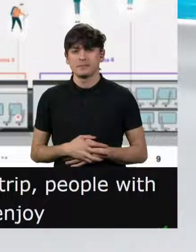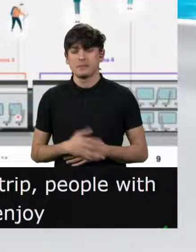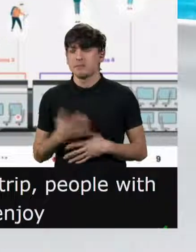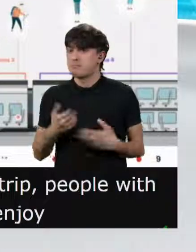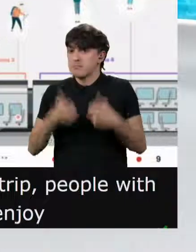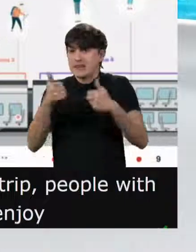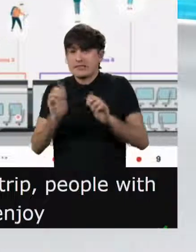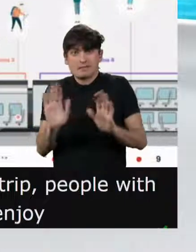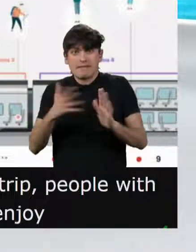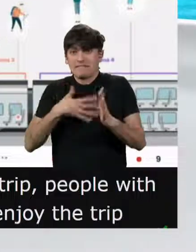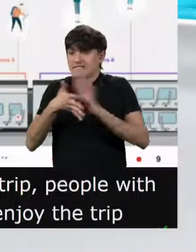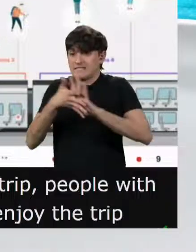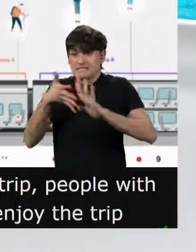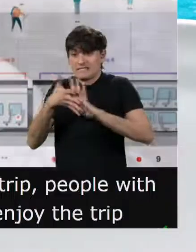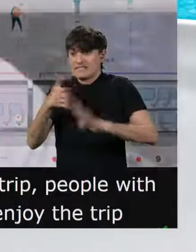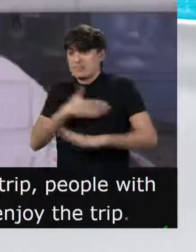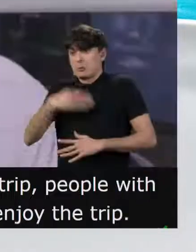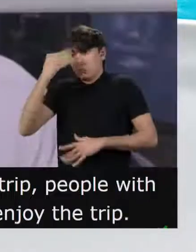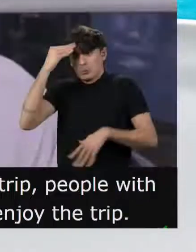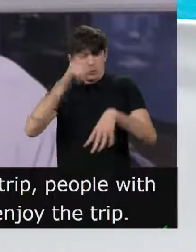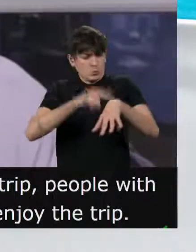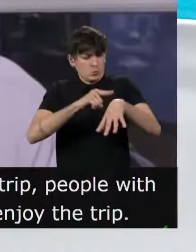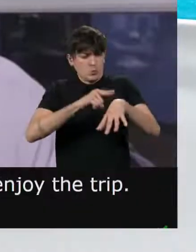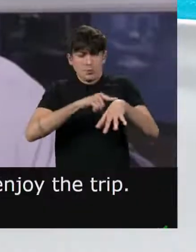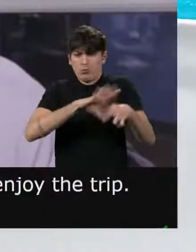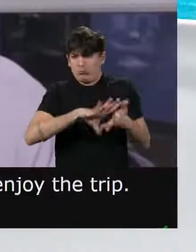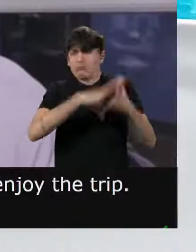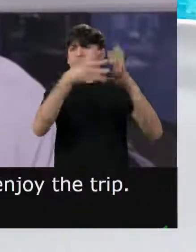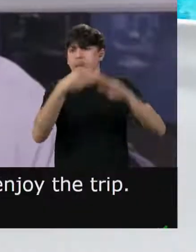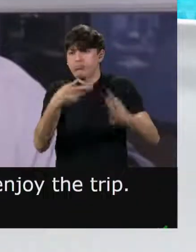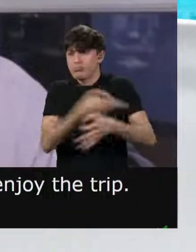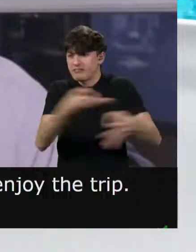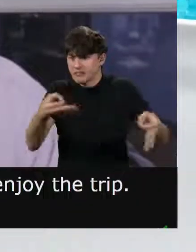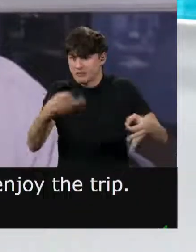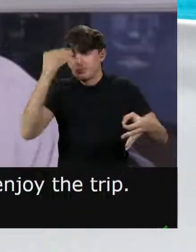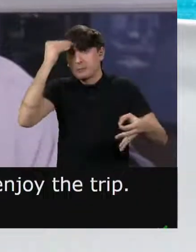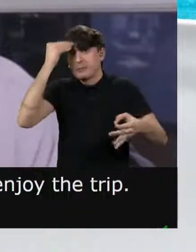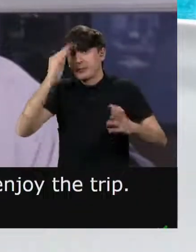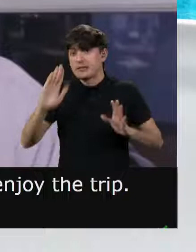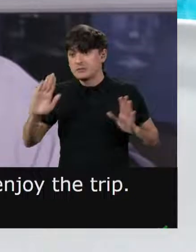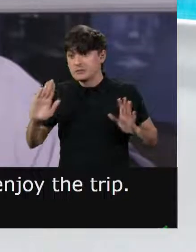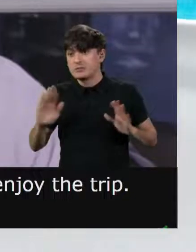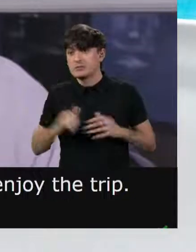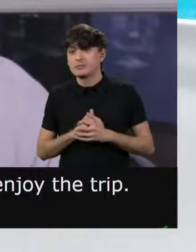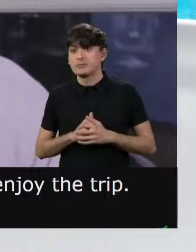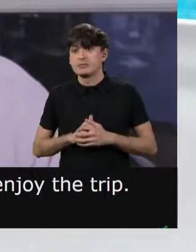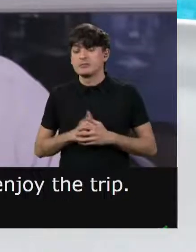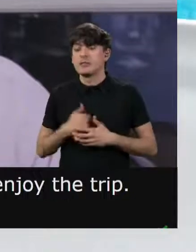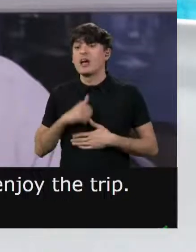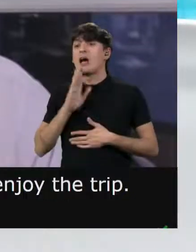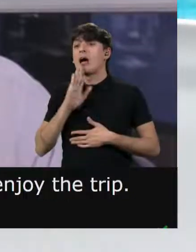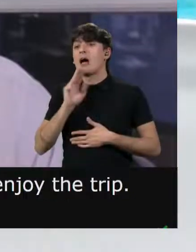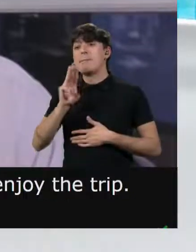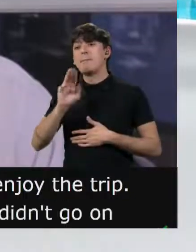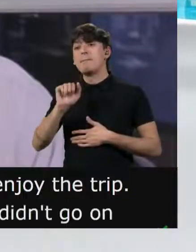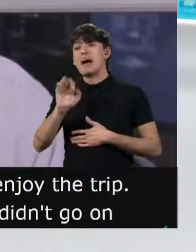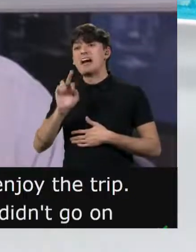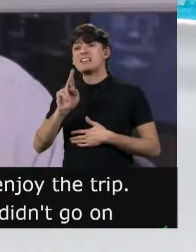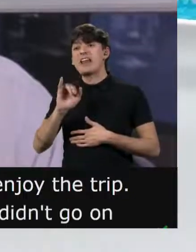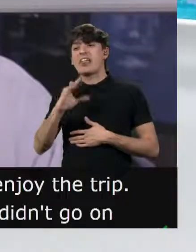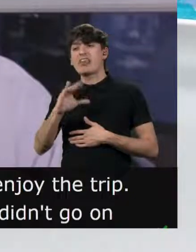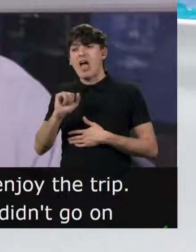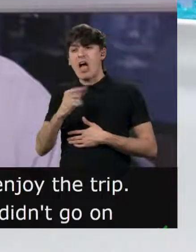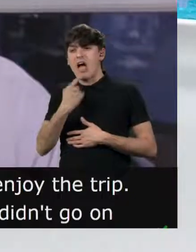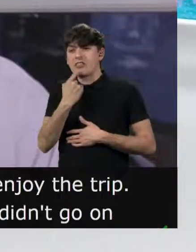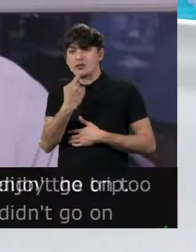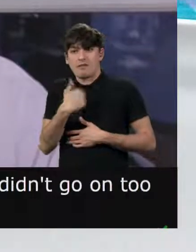So that's it. I wanted to be short. I hope that I didn't go on too long. But as Patricia